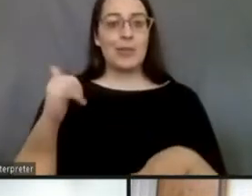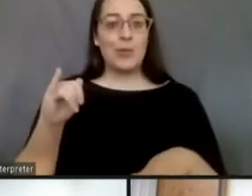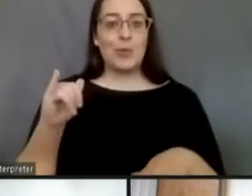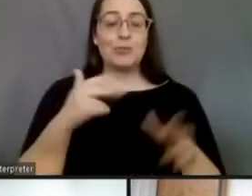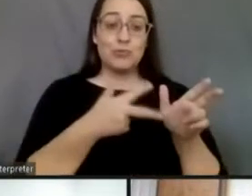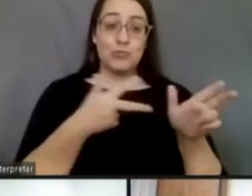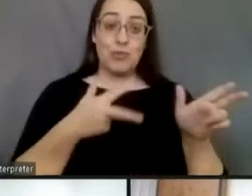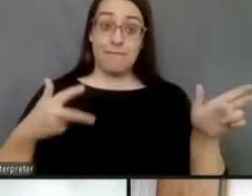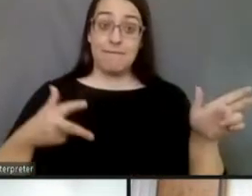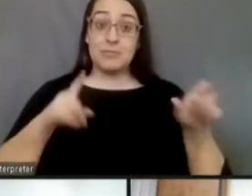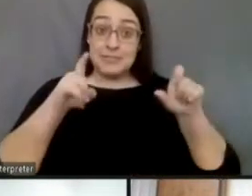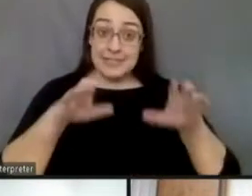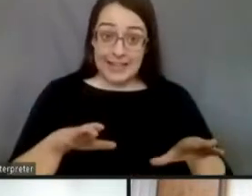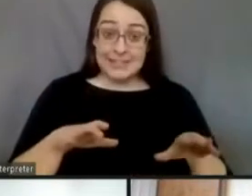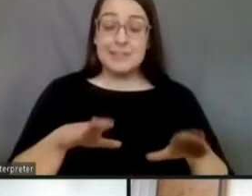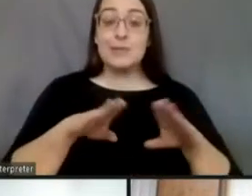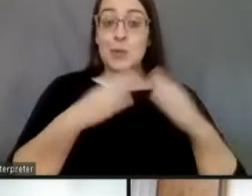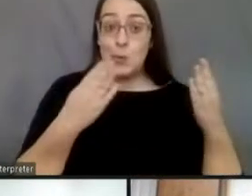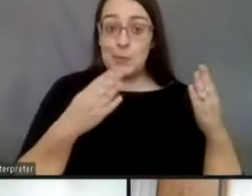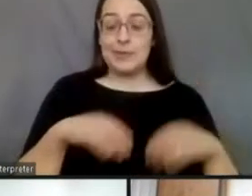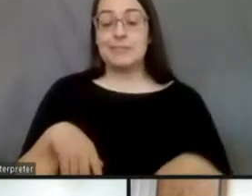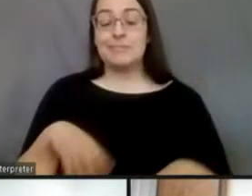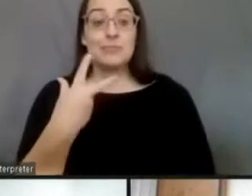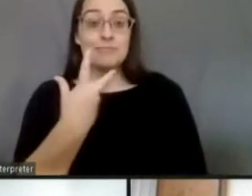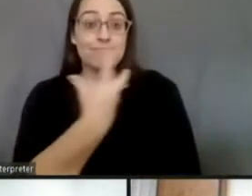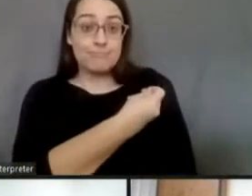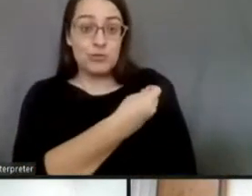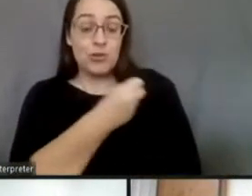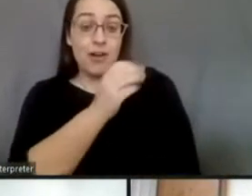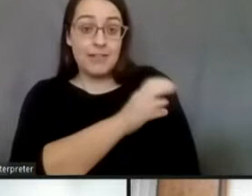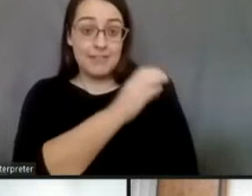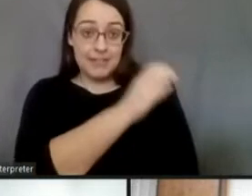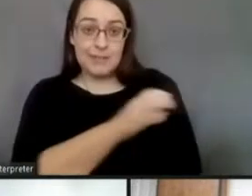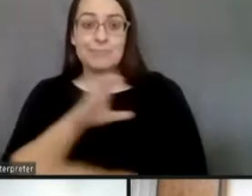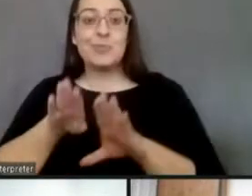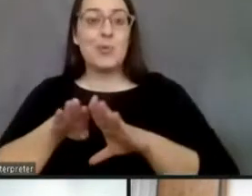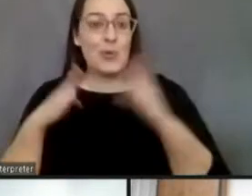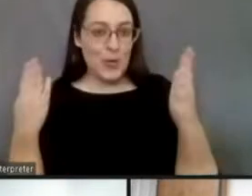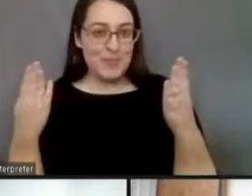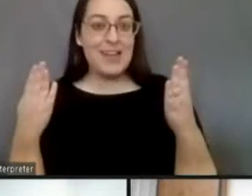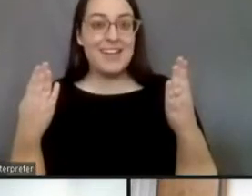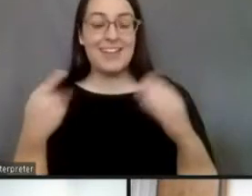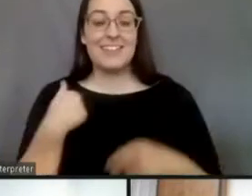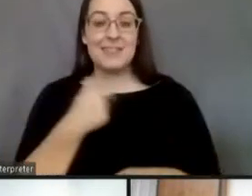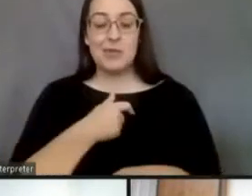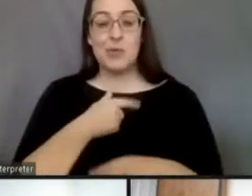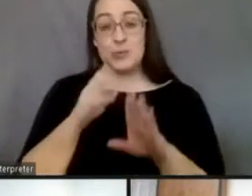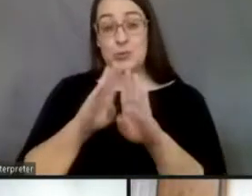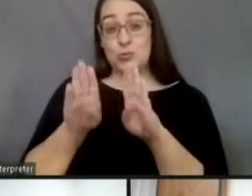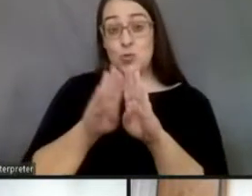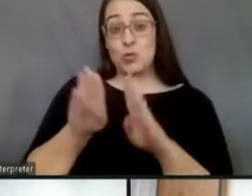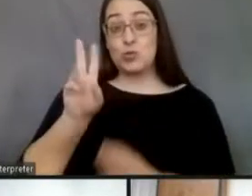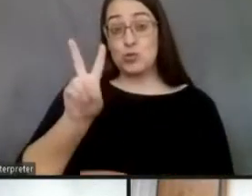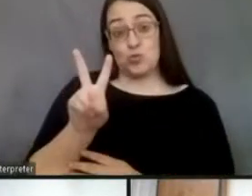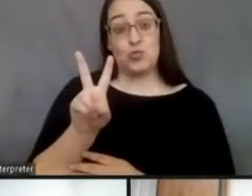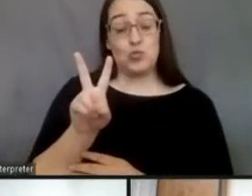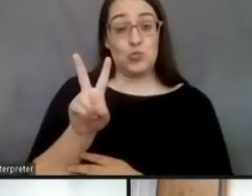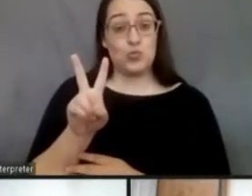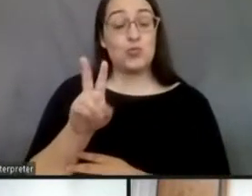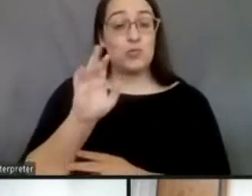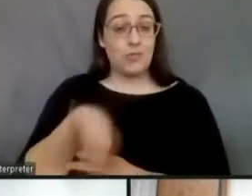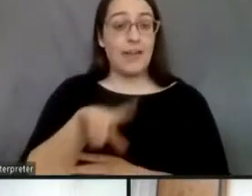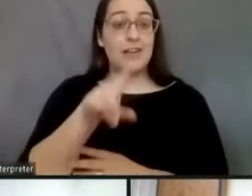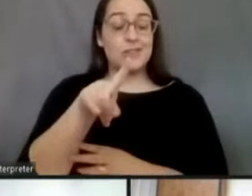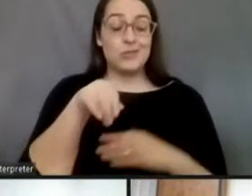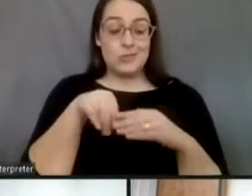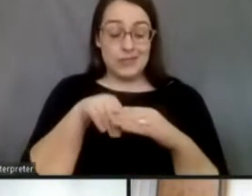remains operational, as does the vaccination clinic at the Amarillo Civic Center. We're at entrance 2 is the entrance that you